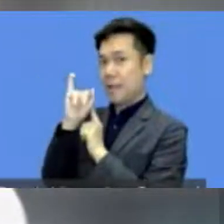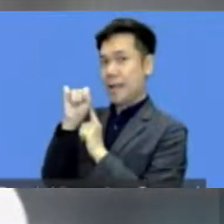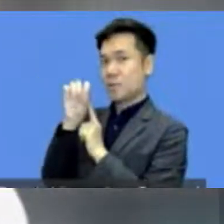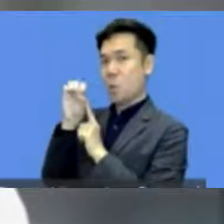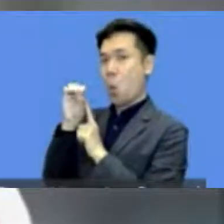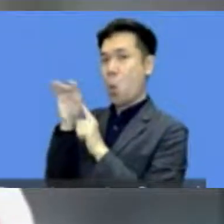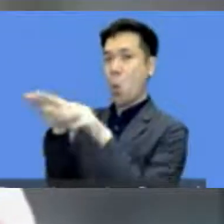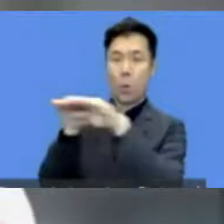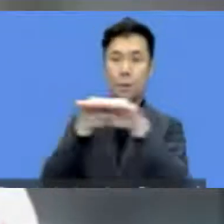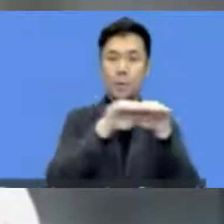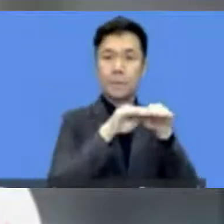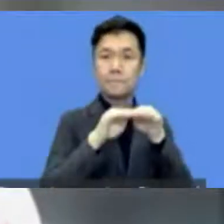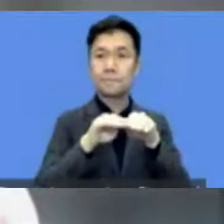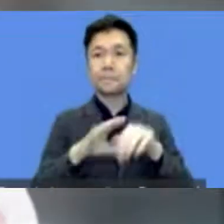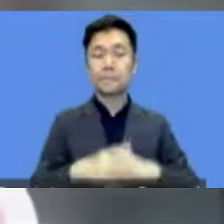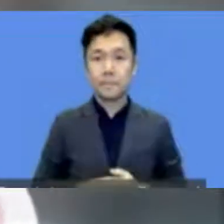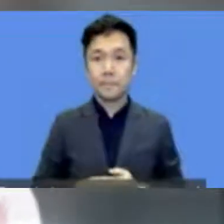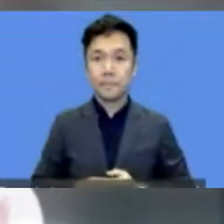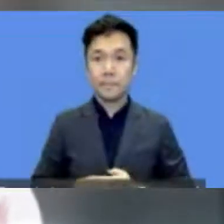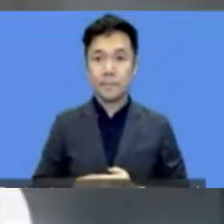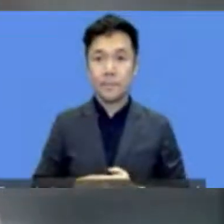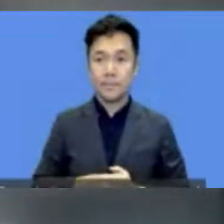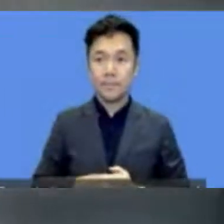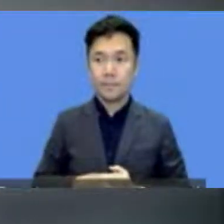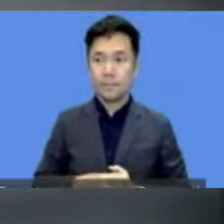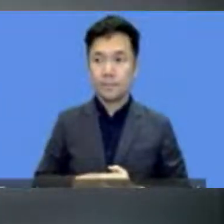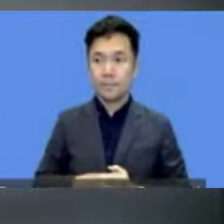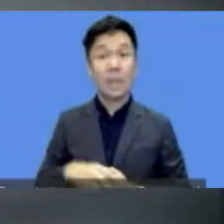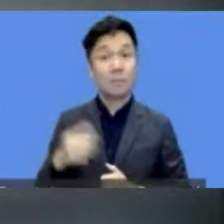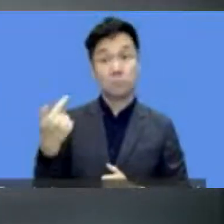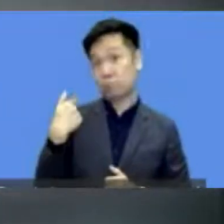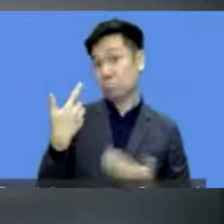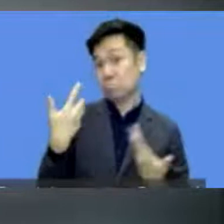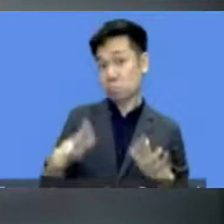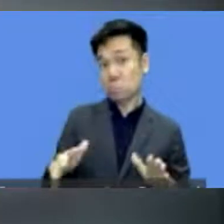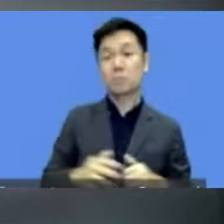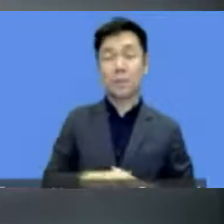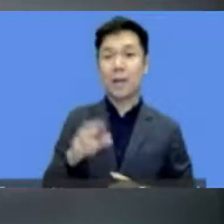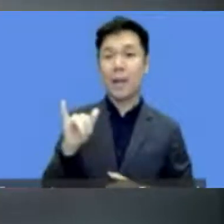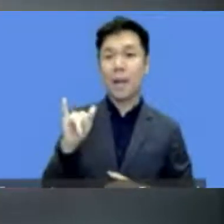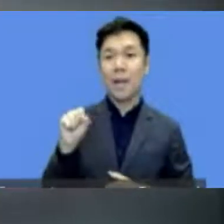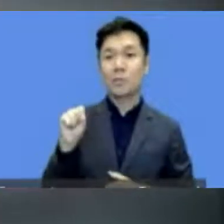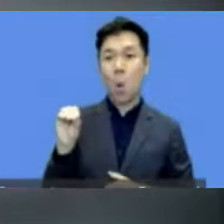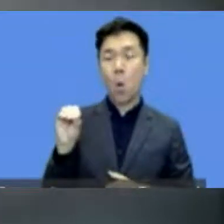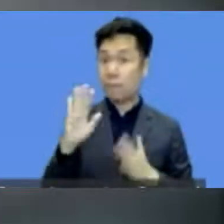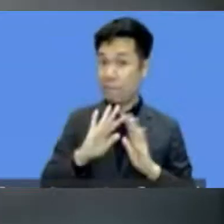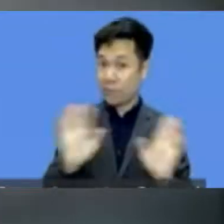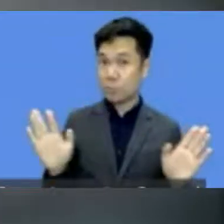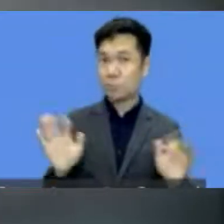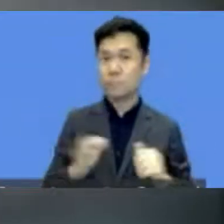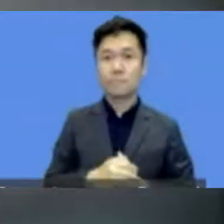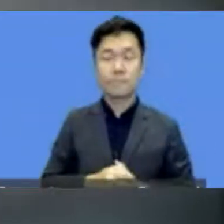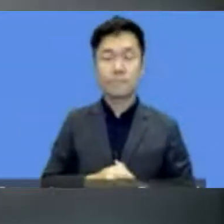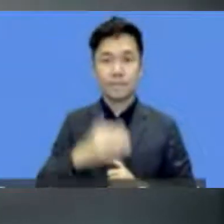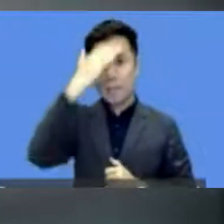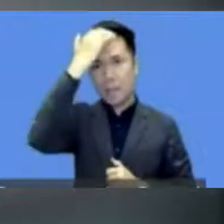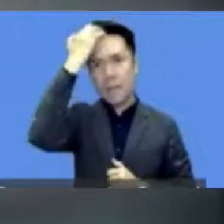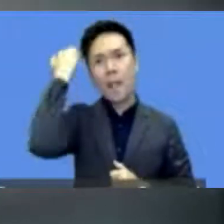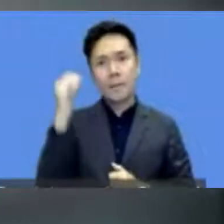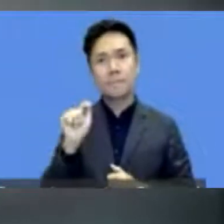It's clearly set out as an ISO standard. And I believe